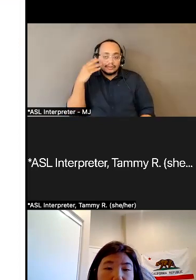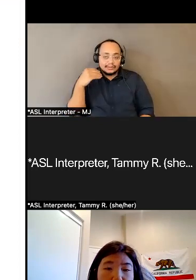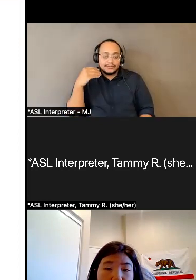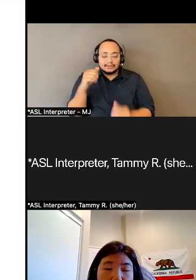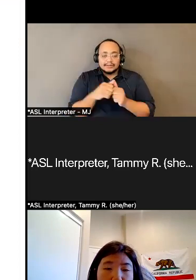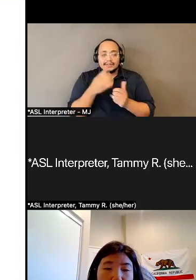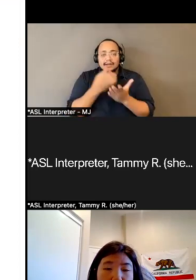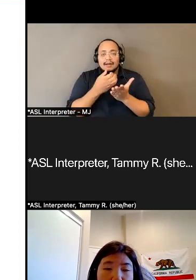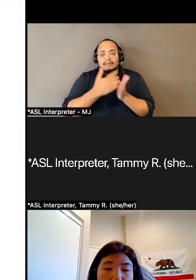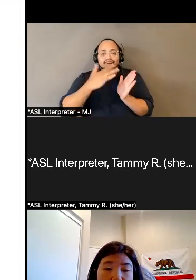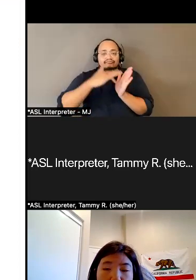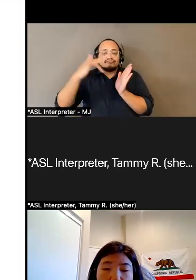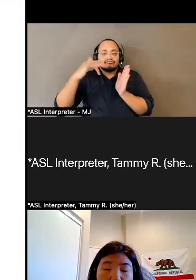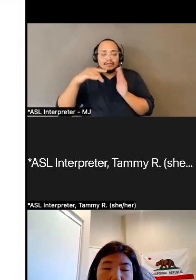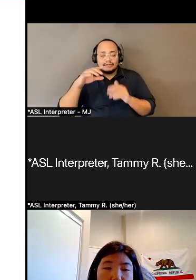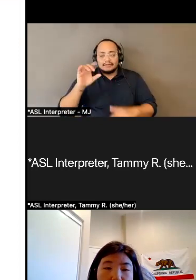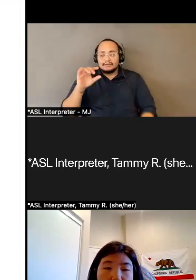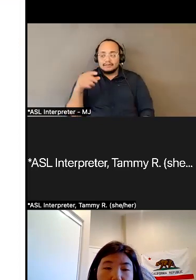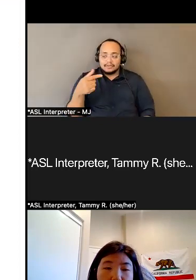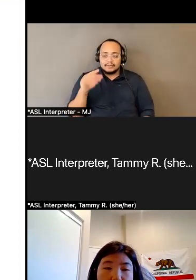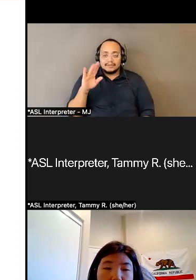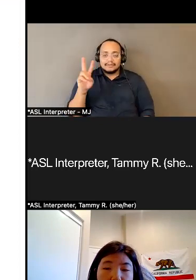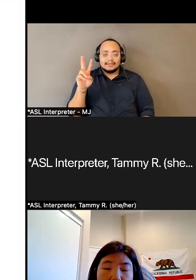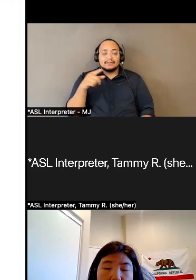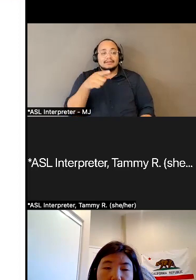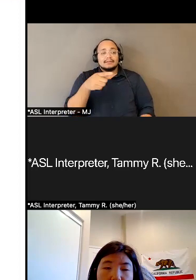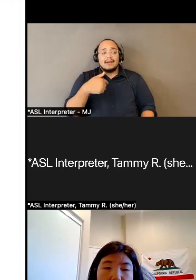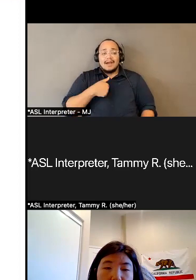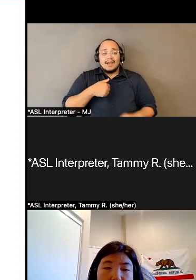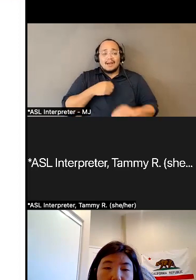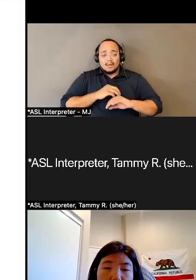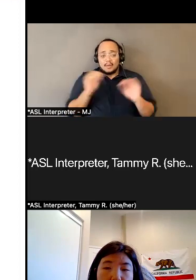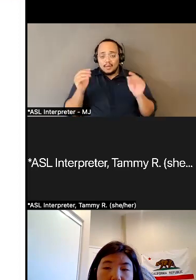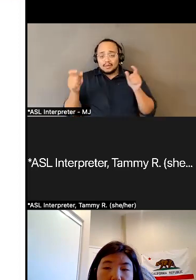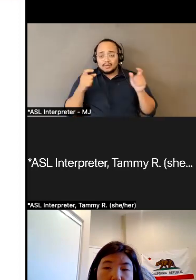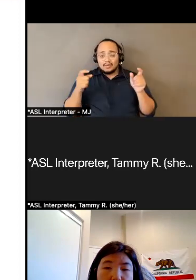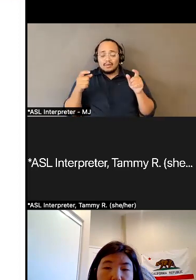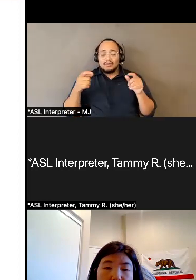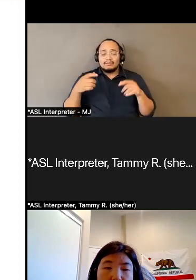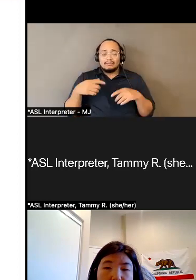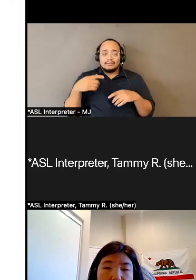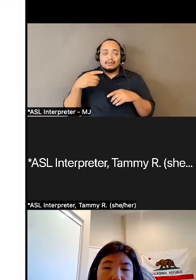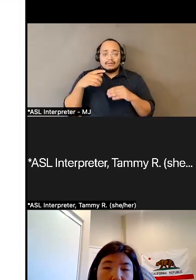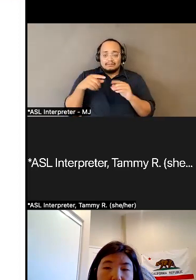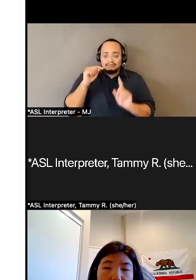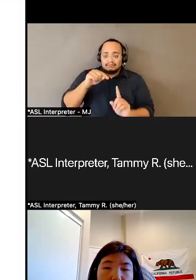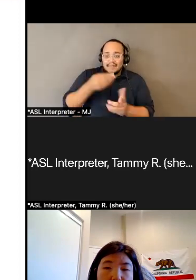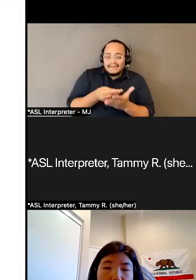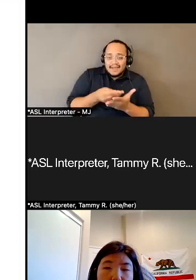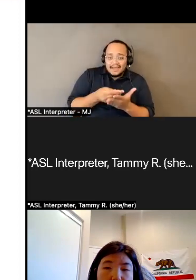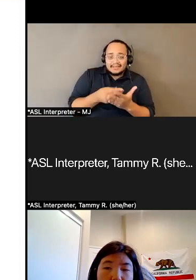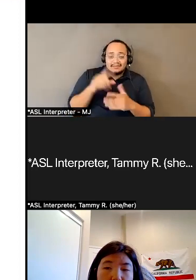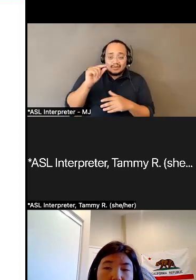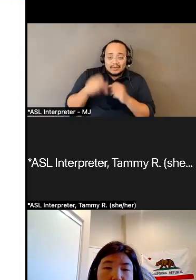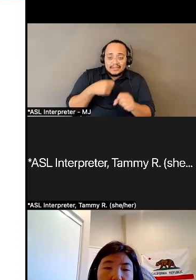economic impacts of gender-based violence. So this reads, "I had no control over my finances for 20 years, and